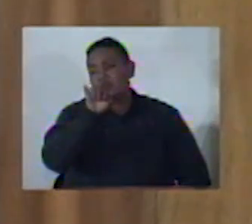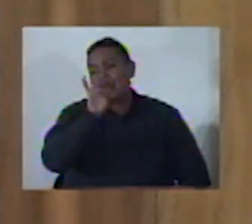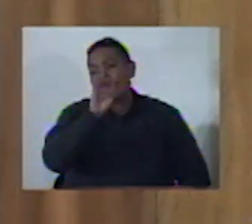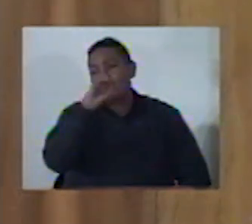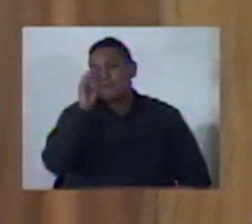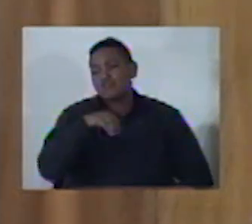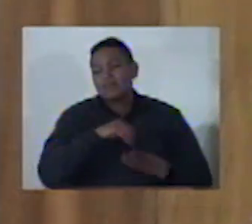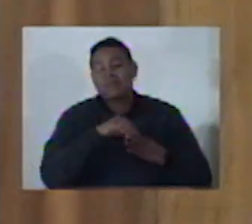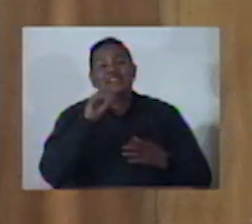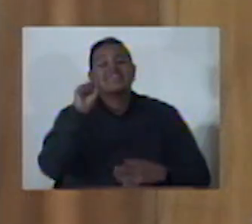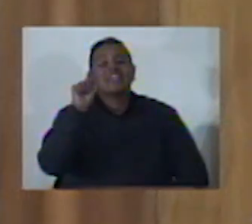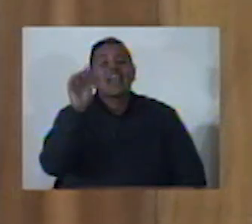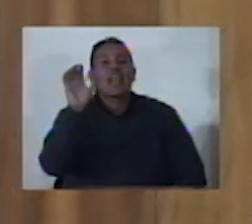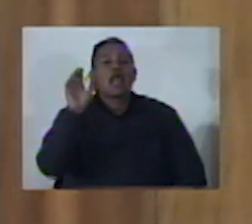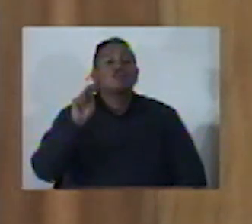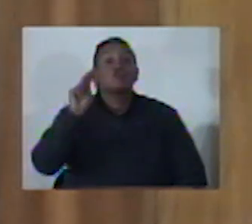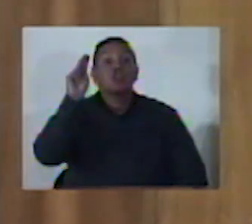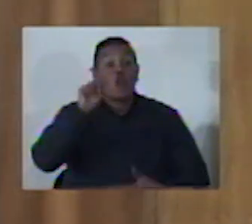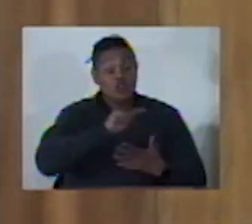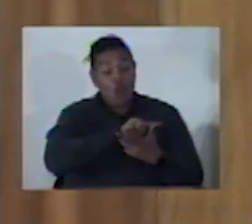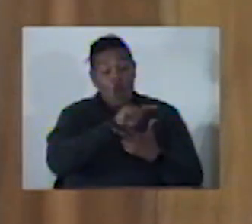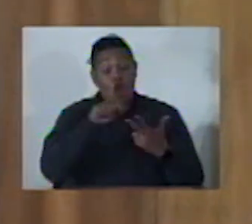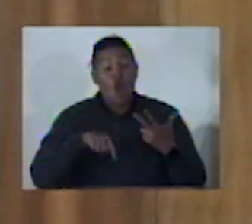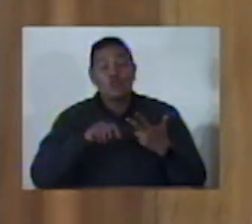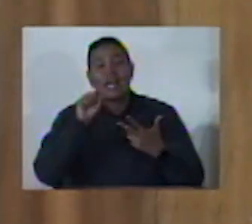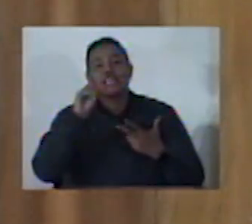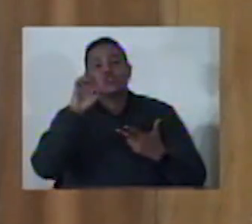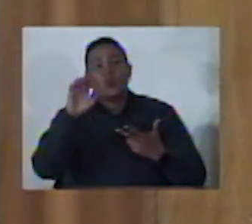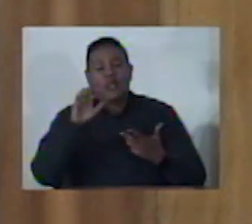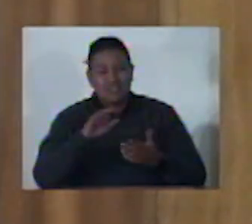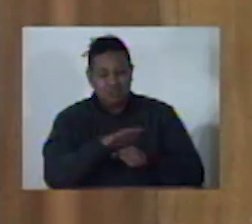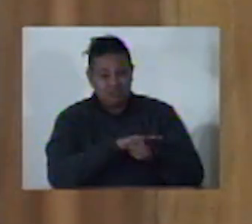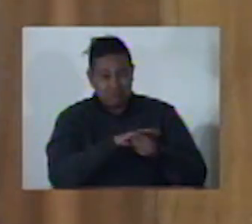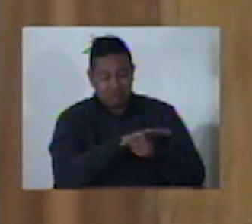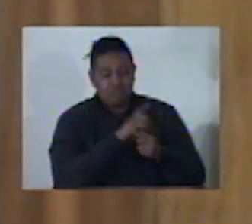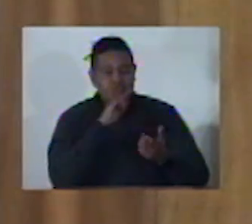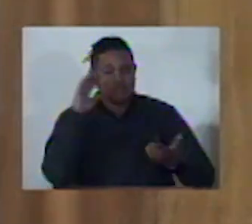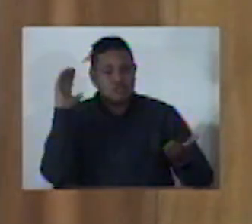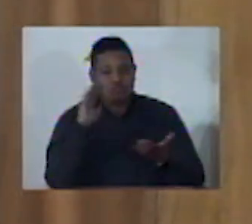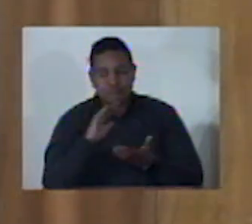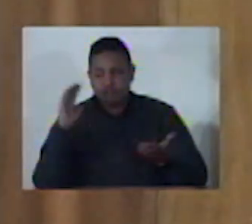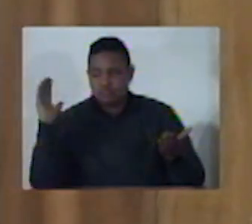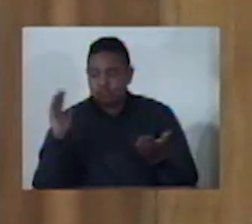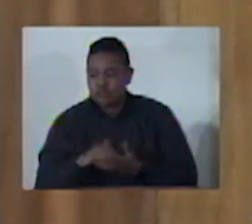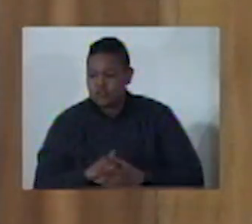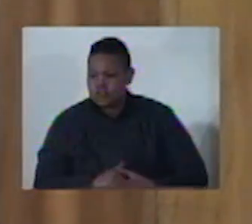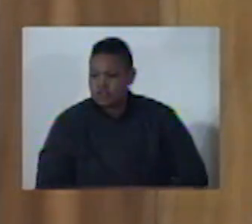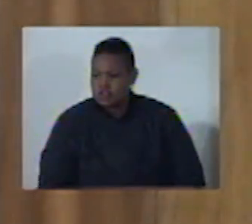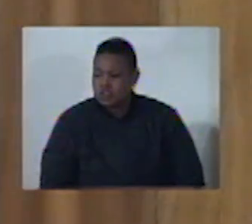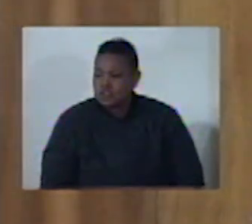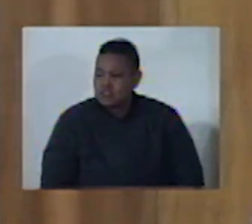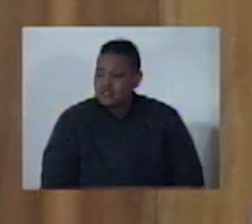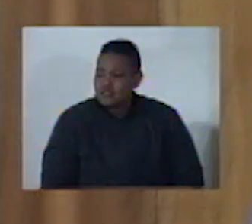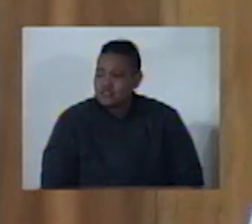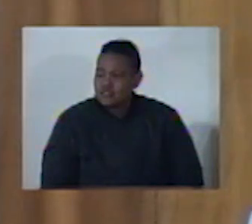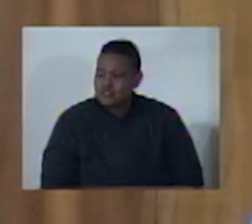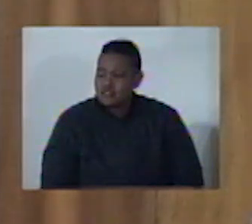26.8% in St. Catherine North. All those are SOE regions. And overall,